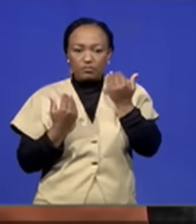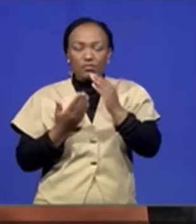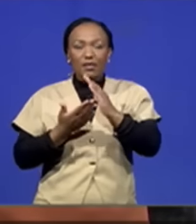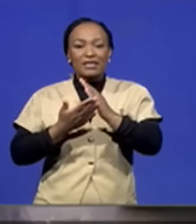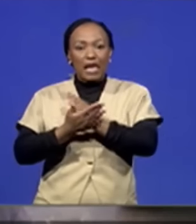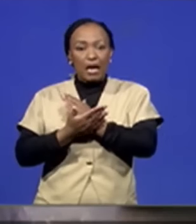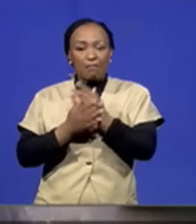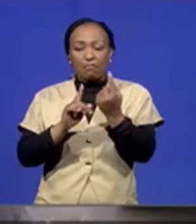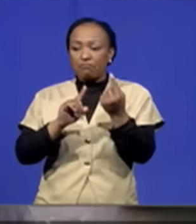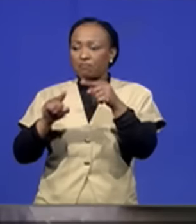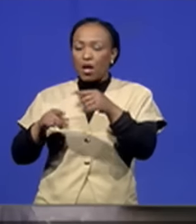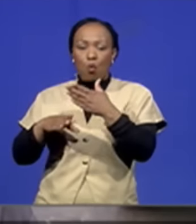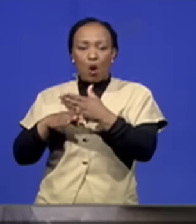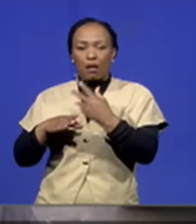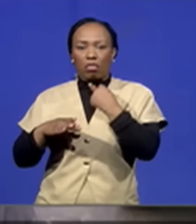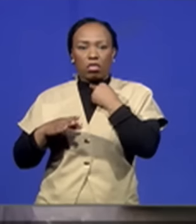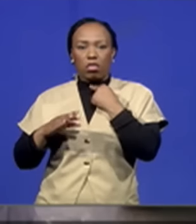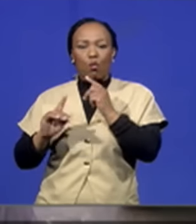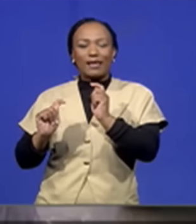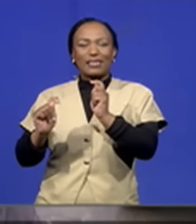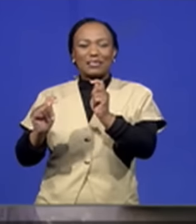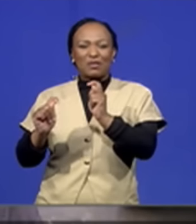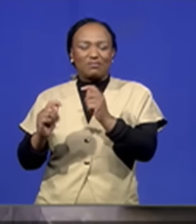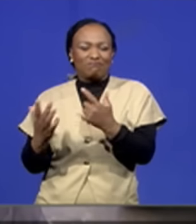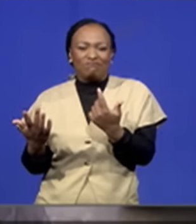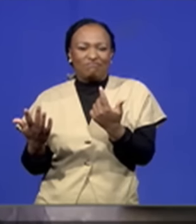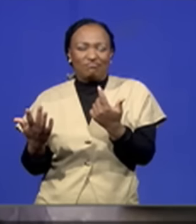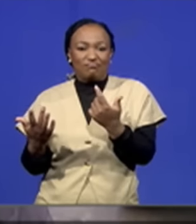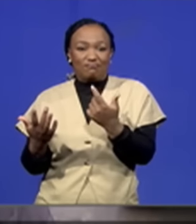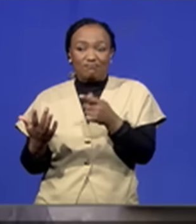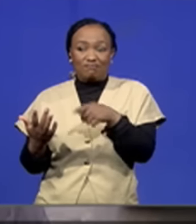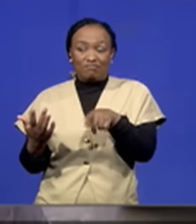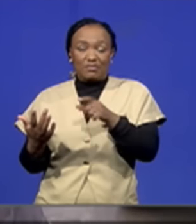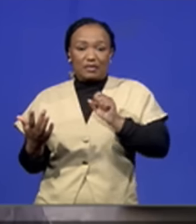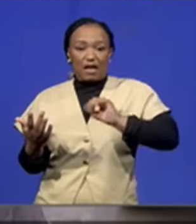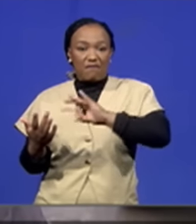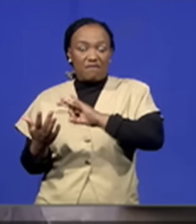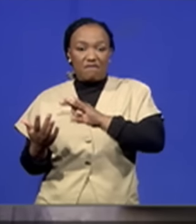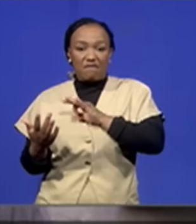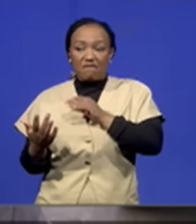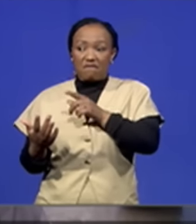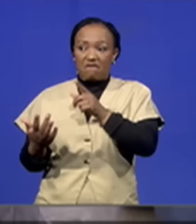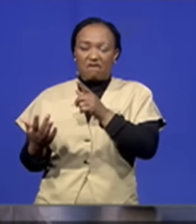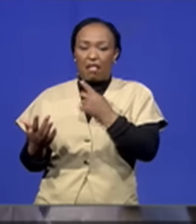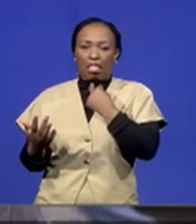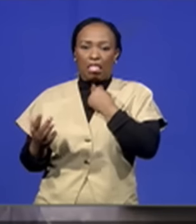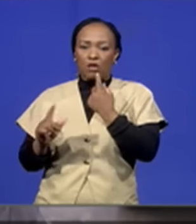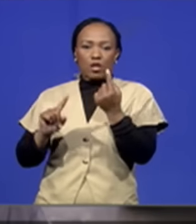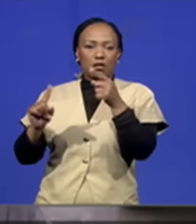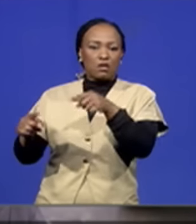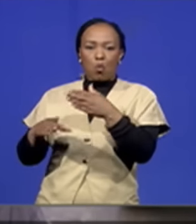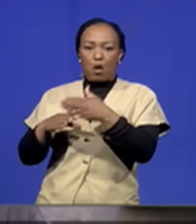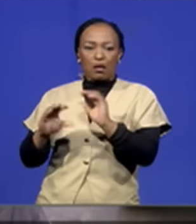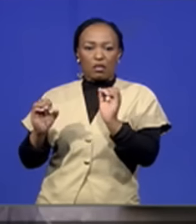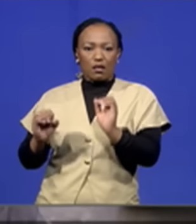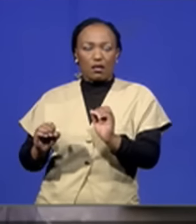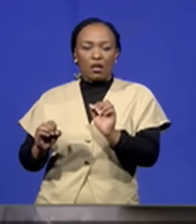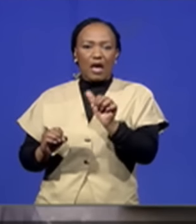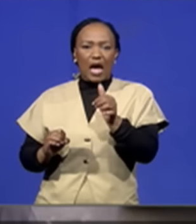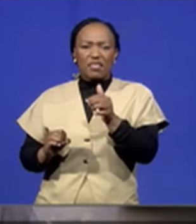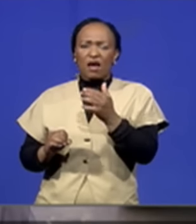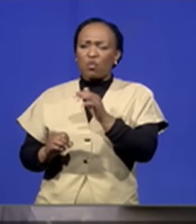means of coming over here. Even the very same employees, they are not even coming over to work themselves. At some point they were refusing even to